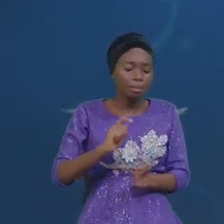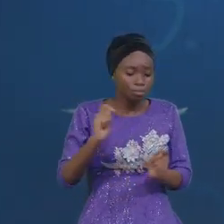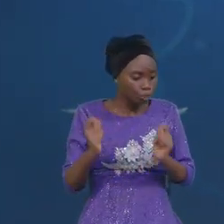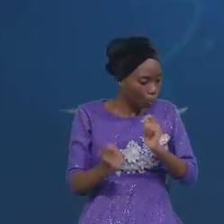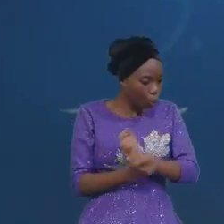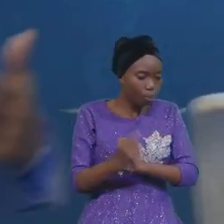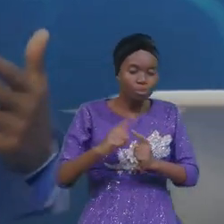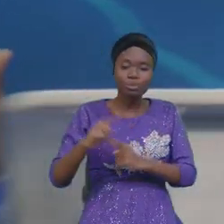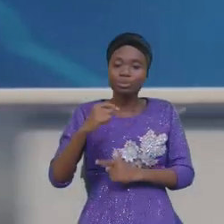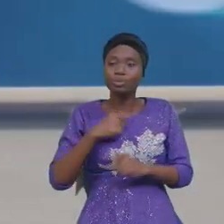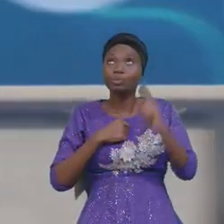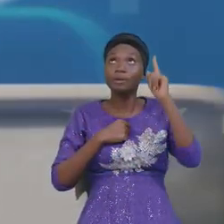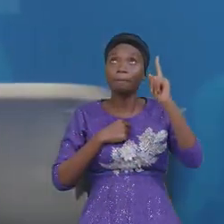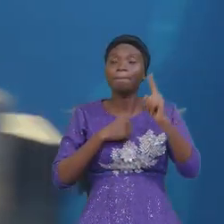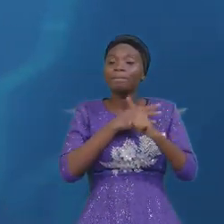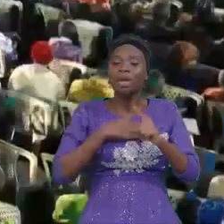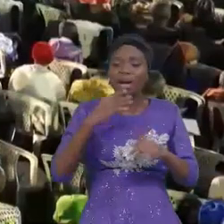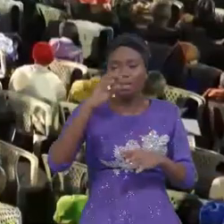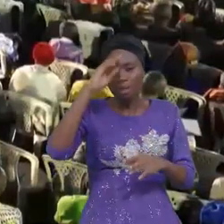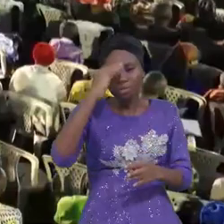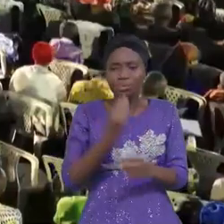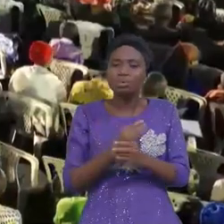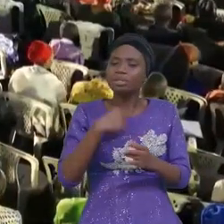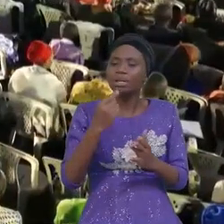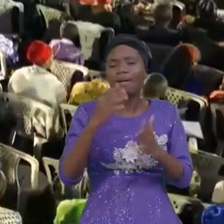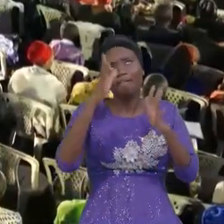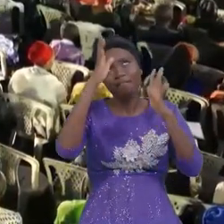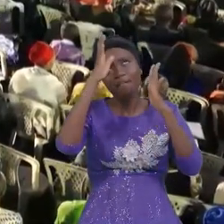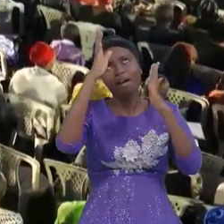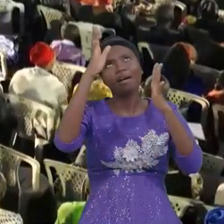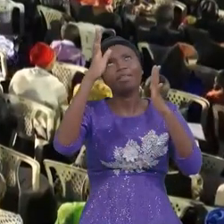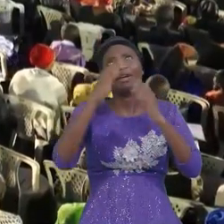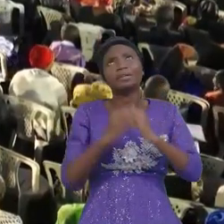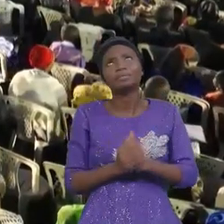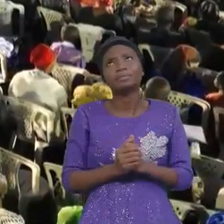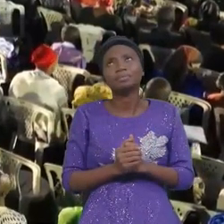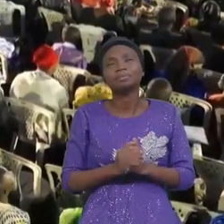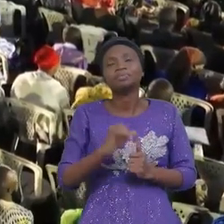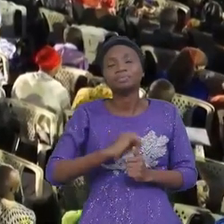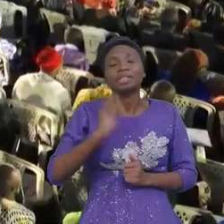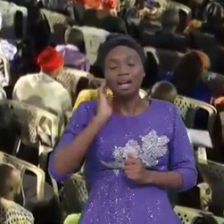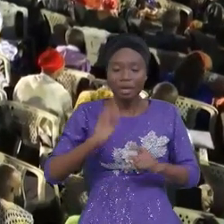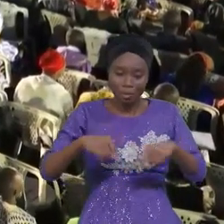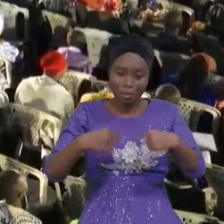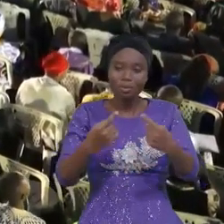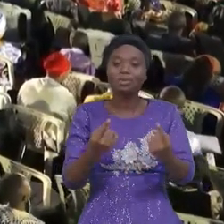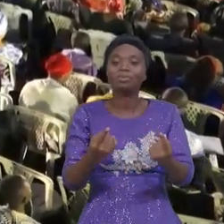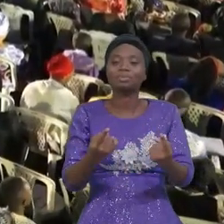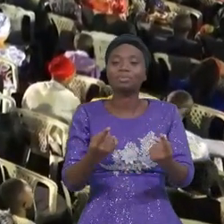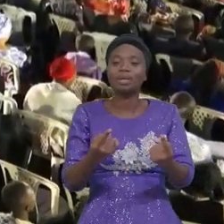me. And the son said, Father, I will go. I